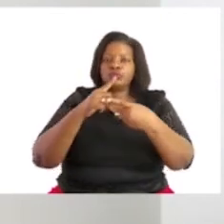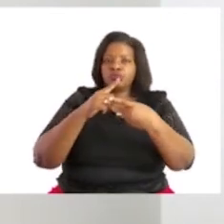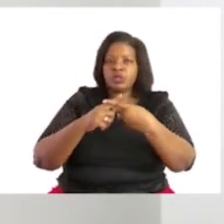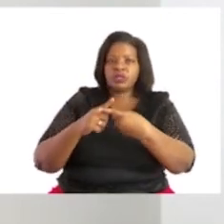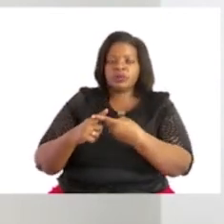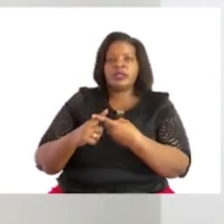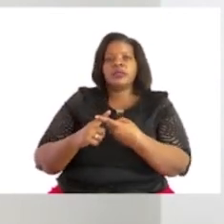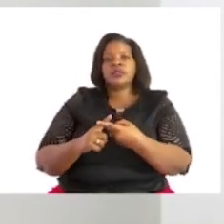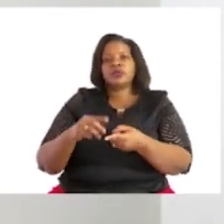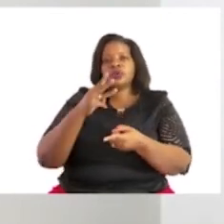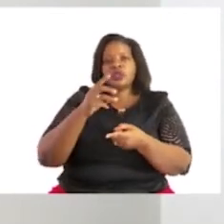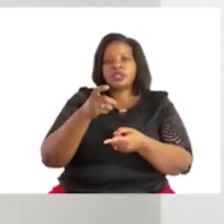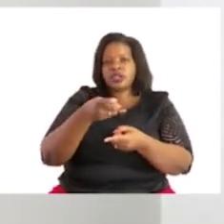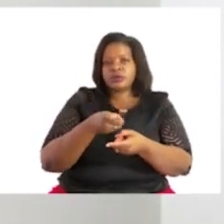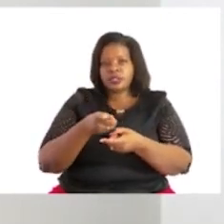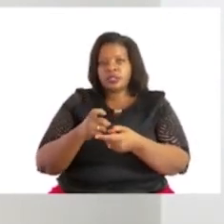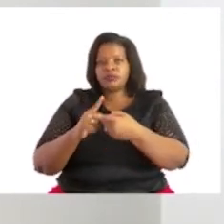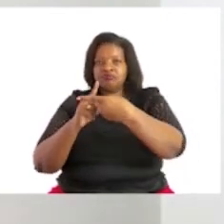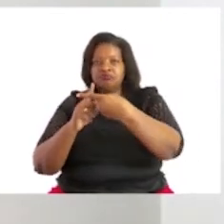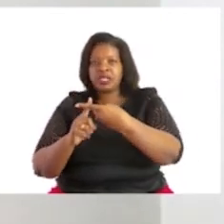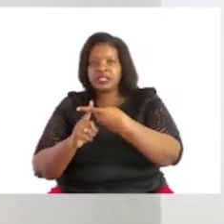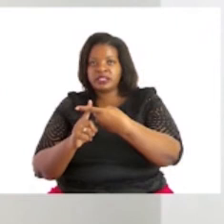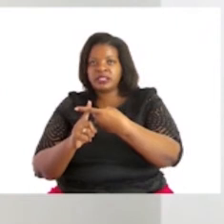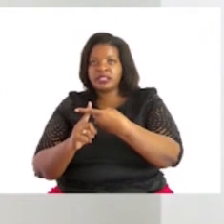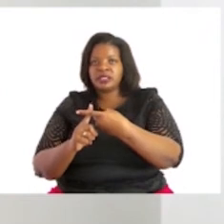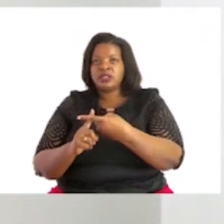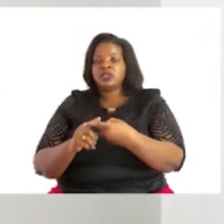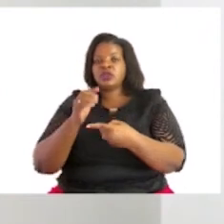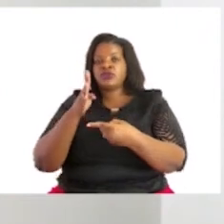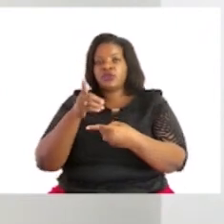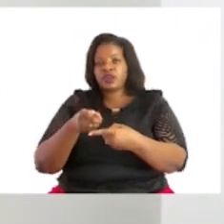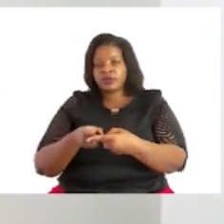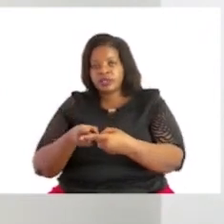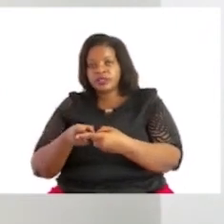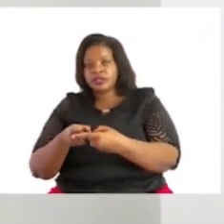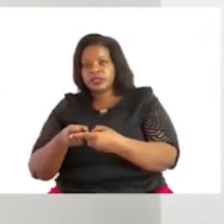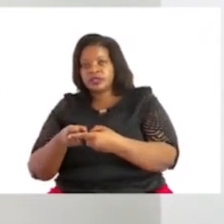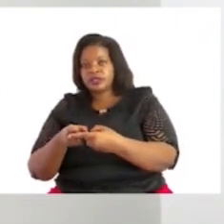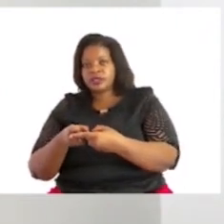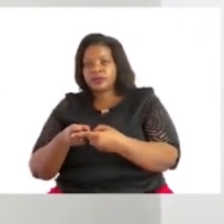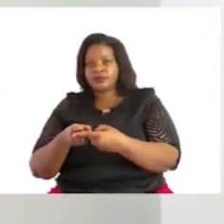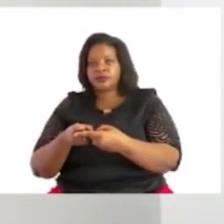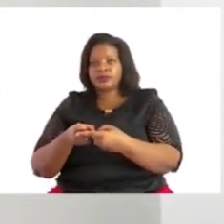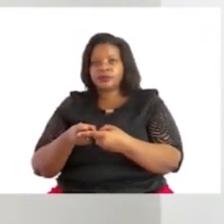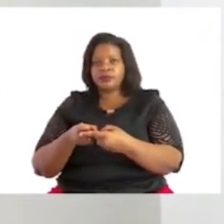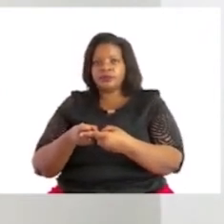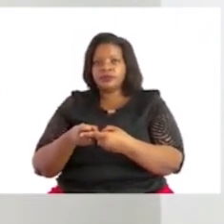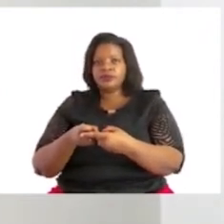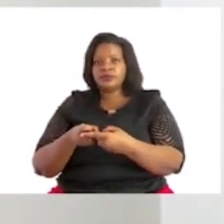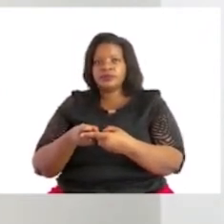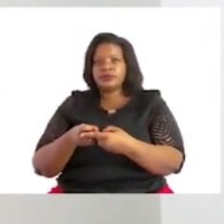If you multiply these, 4 times 1,000, you get 4,000. And this addition is coming there,